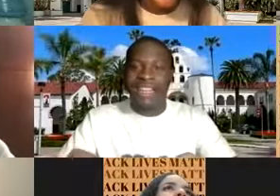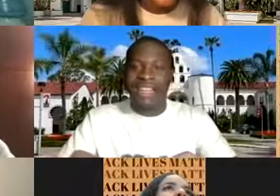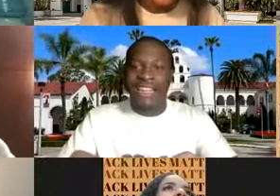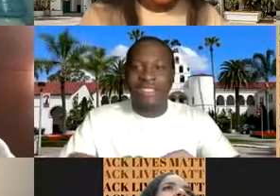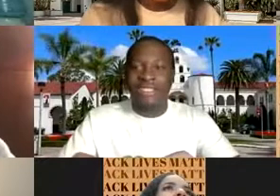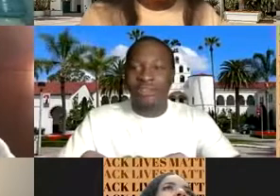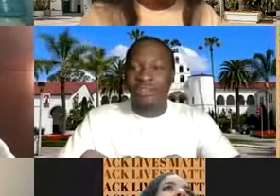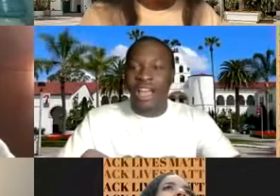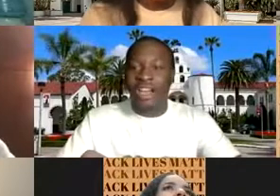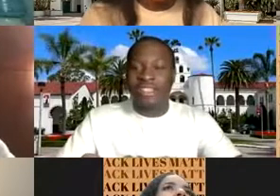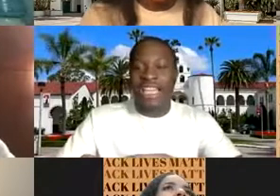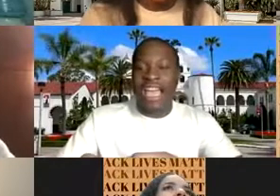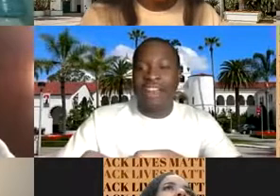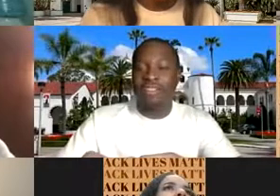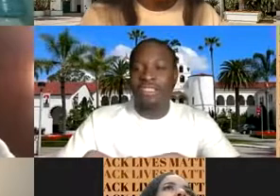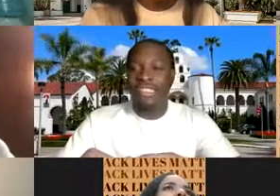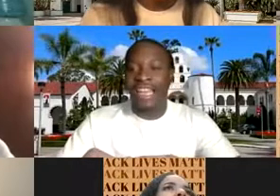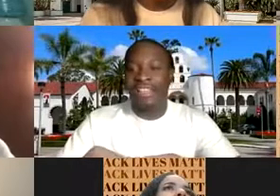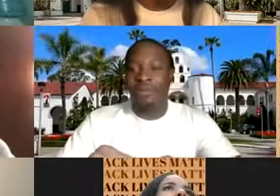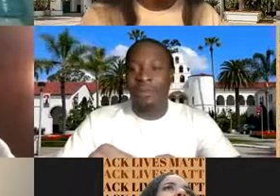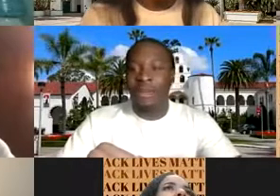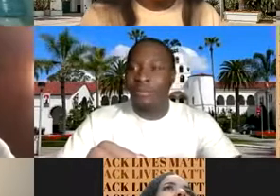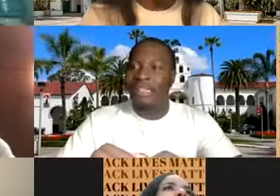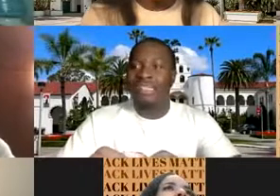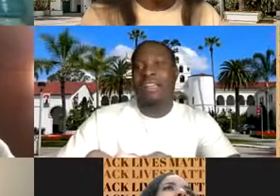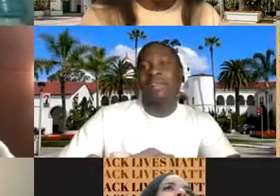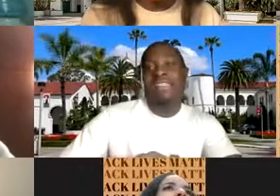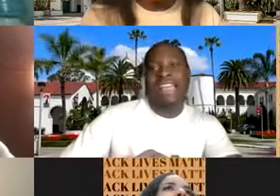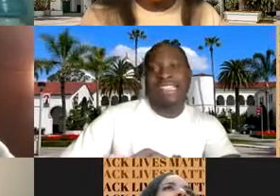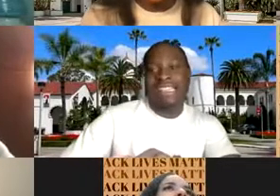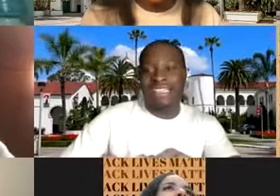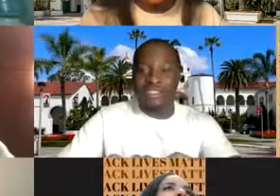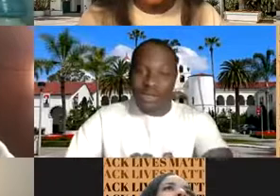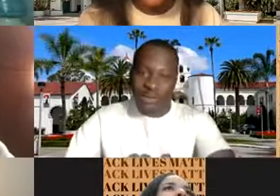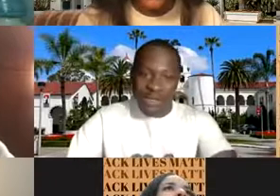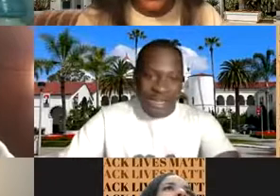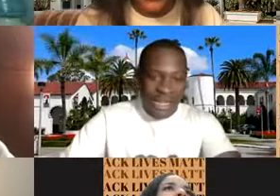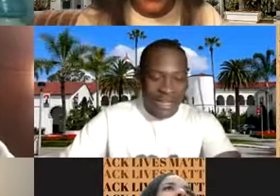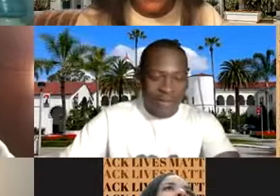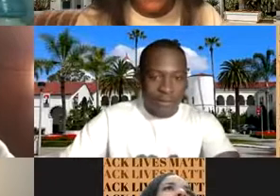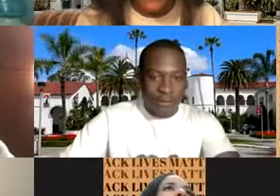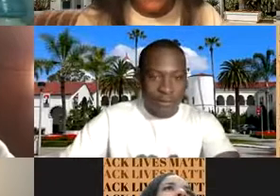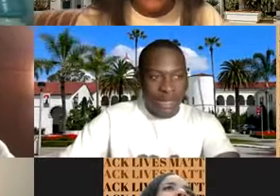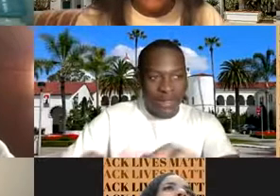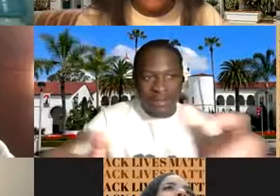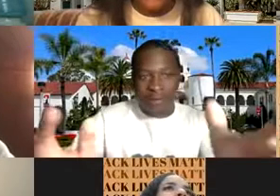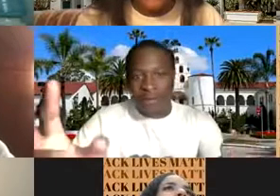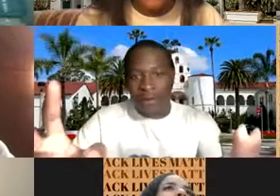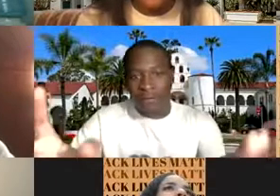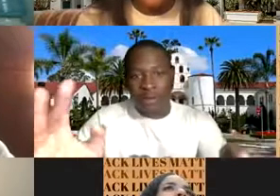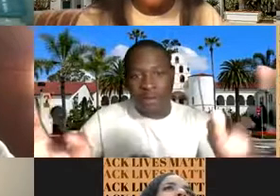And then I'll just add on to that as well, because coming to SDSU, like I come from like